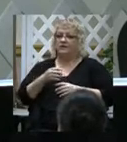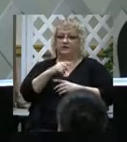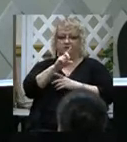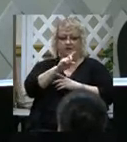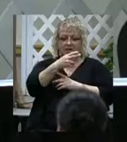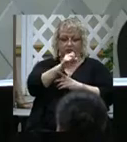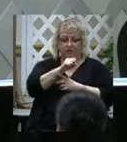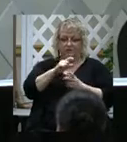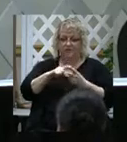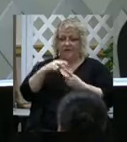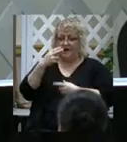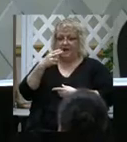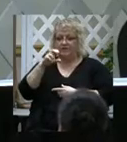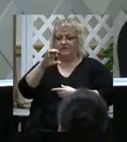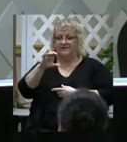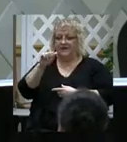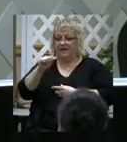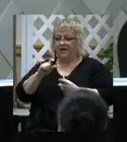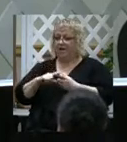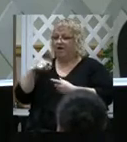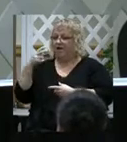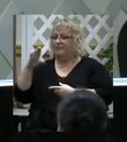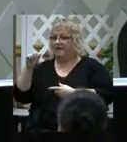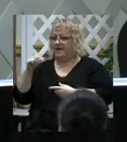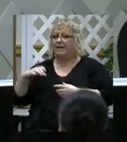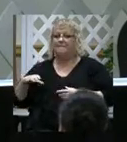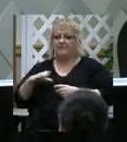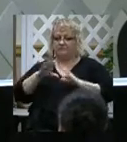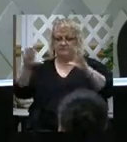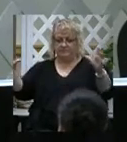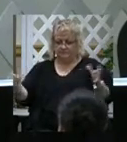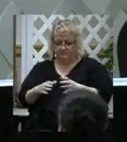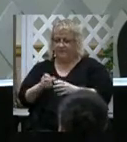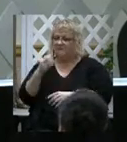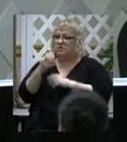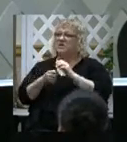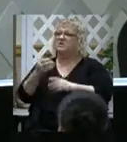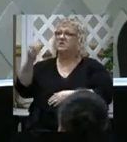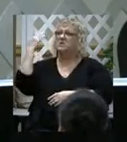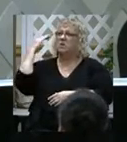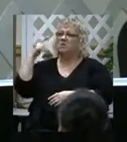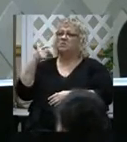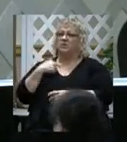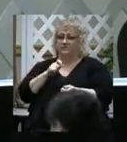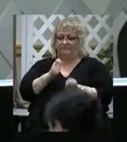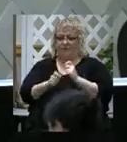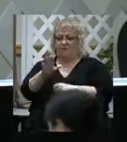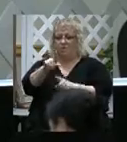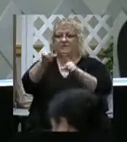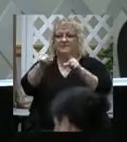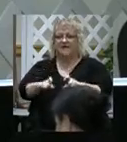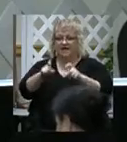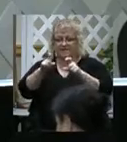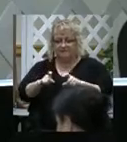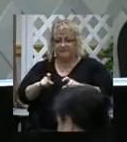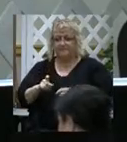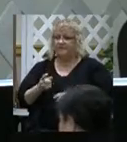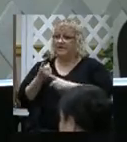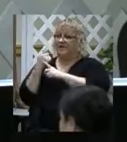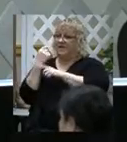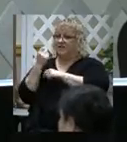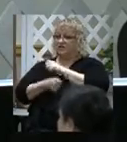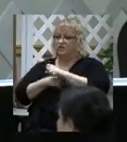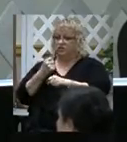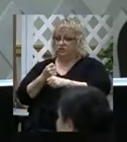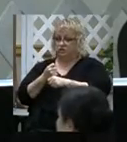DSHS, HCA, and HBE committee. So just a couple of years ago, we revised those tests. And last year,